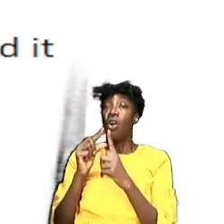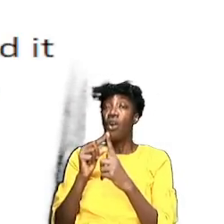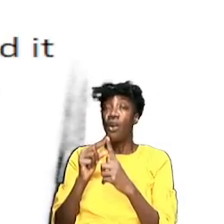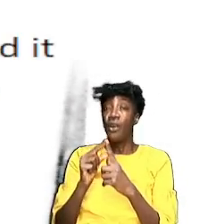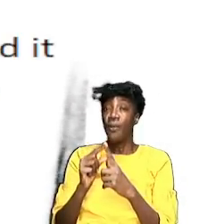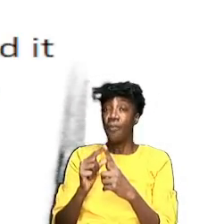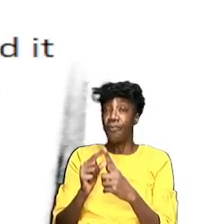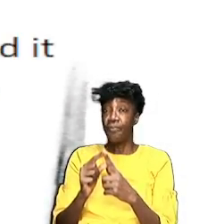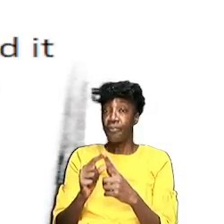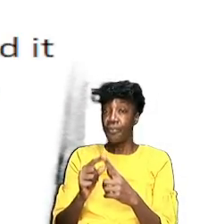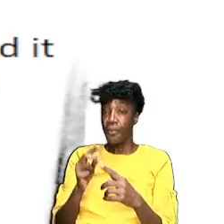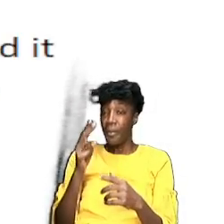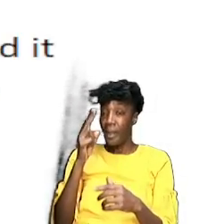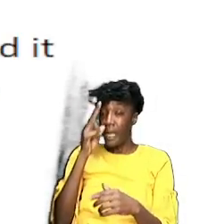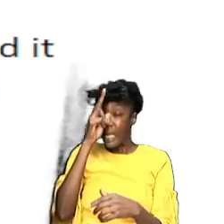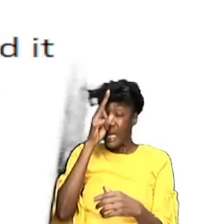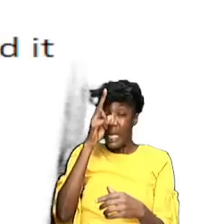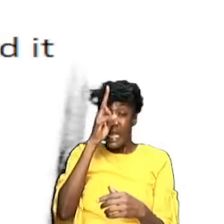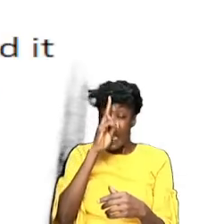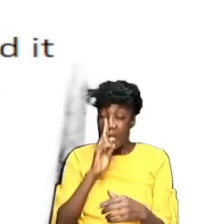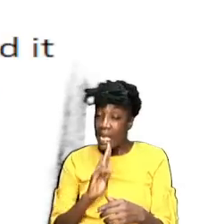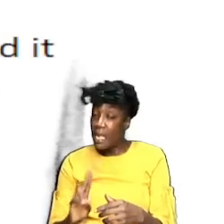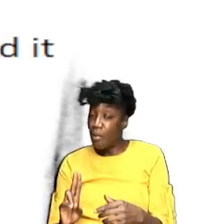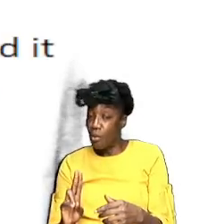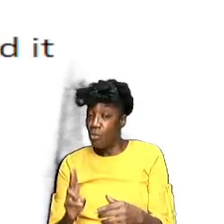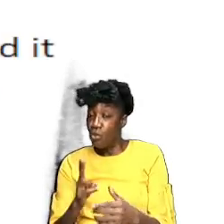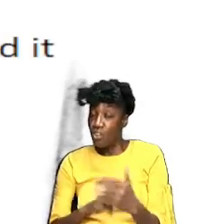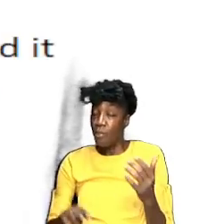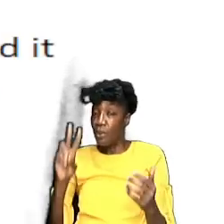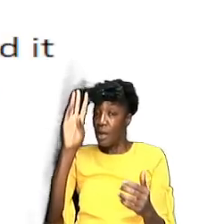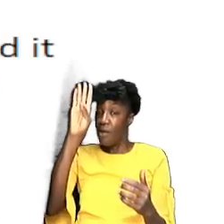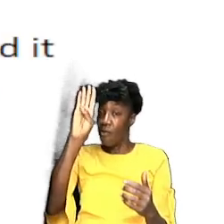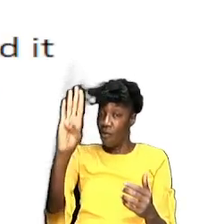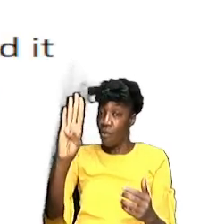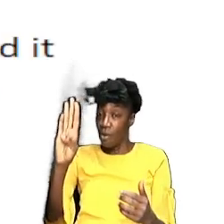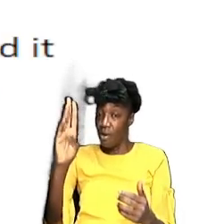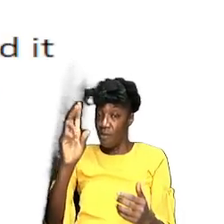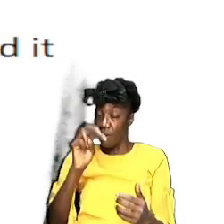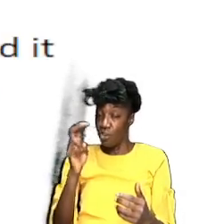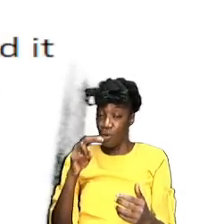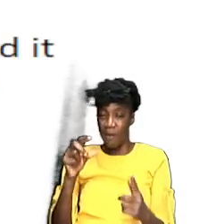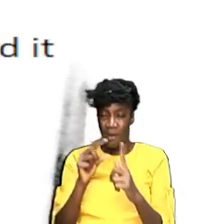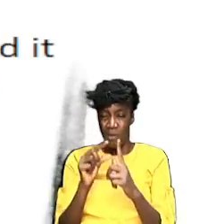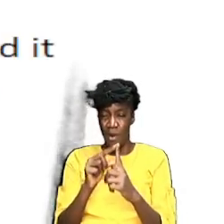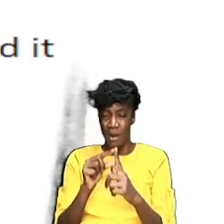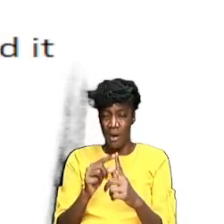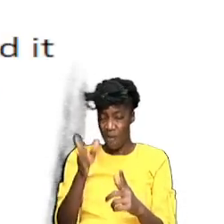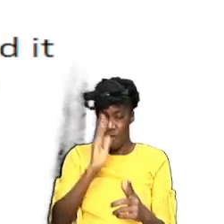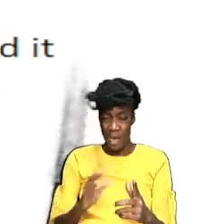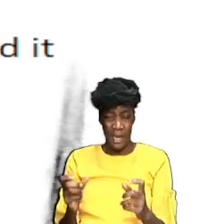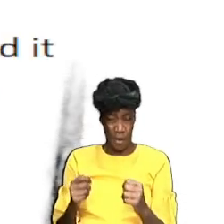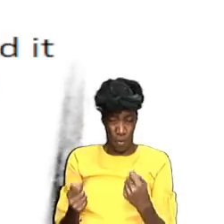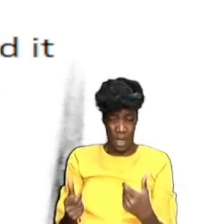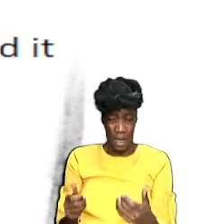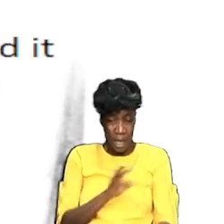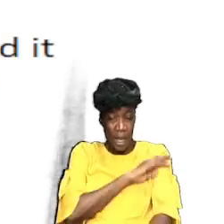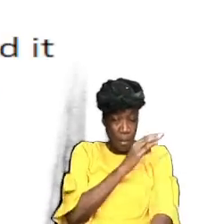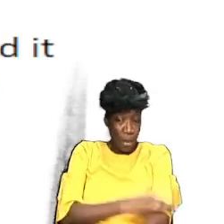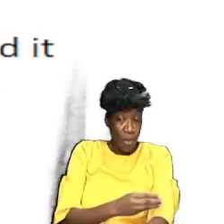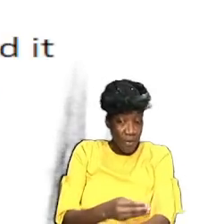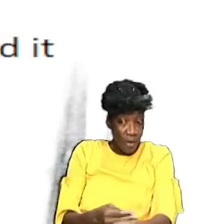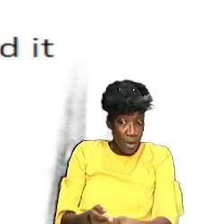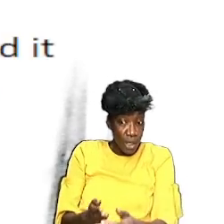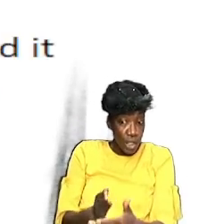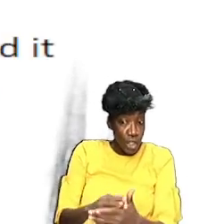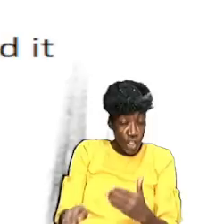verse 12. The word of God is quick and powerful and sharper than any two-edged sword, piercing even to the